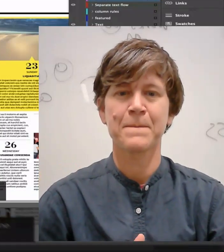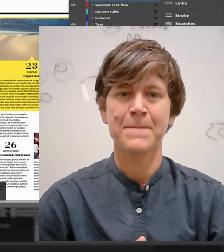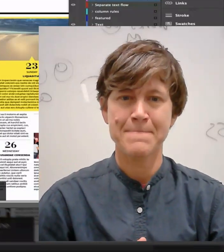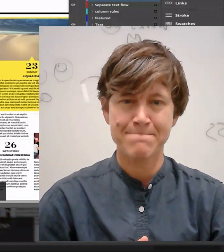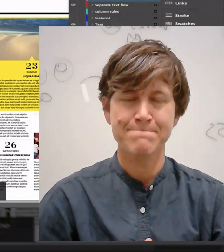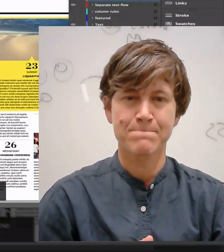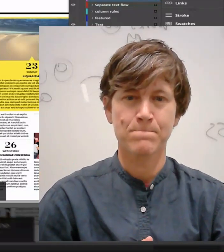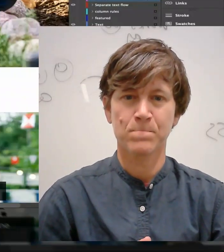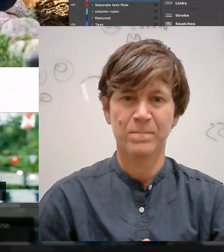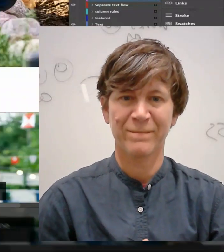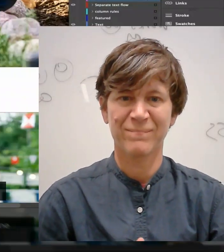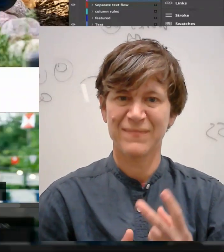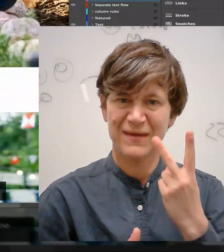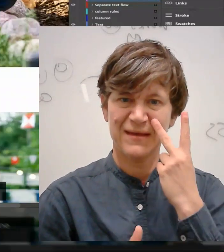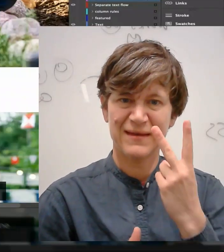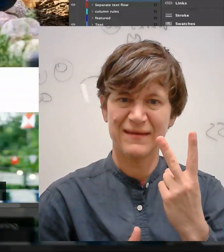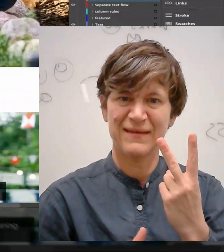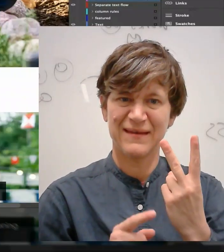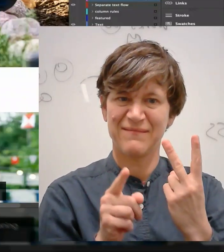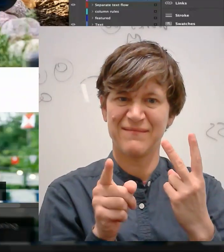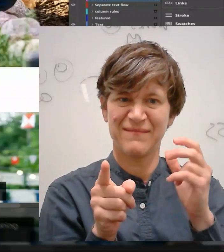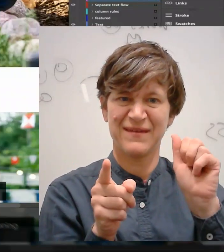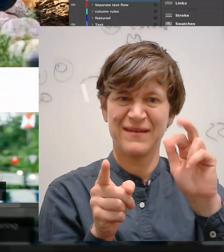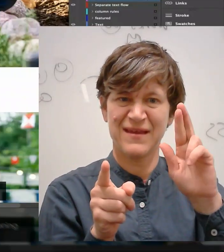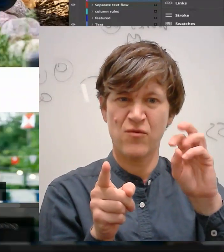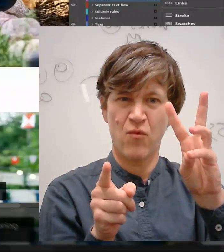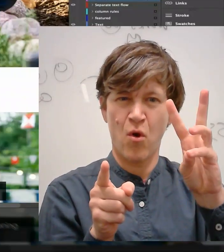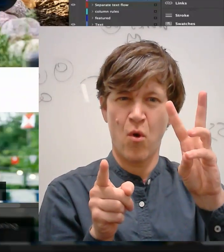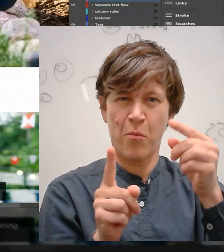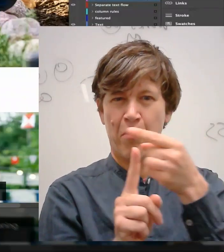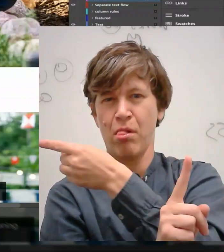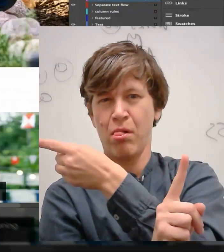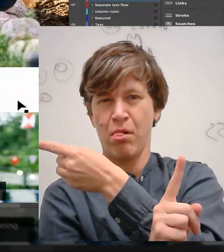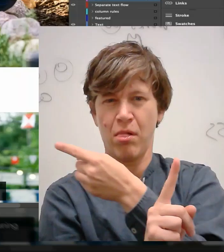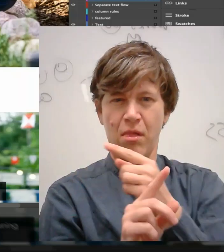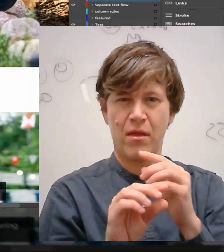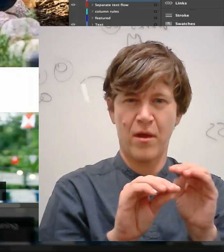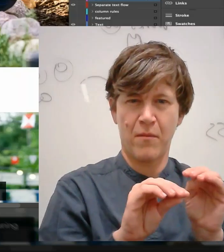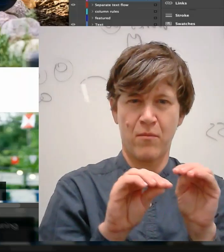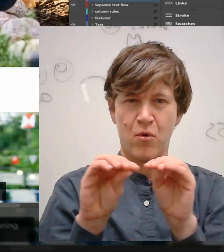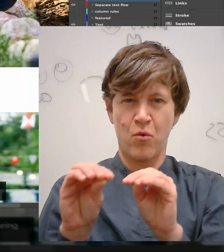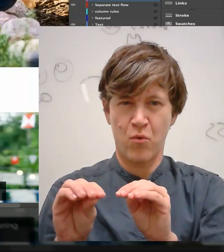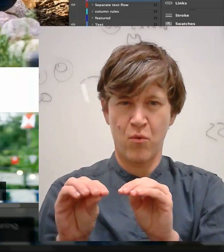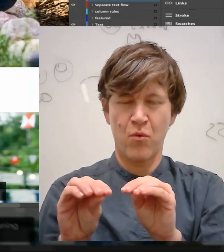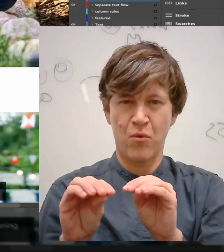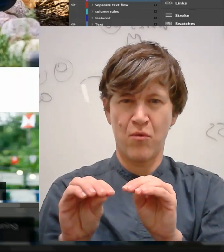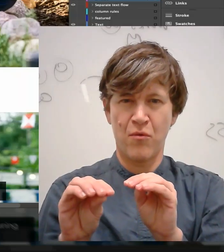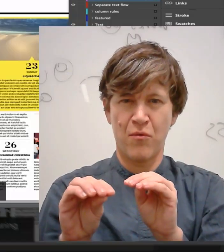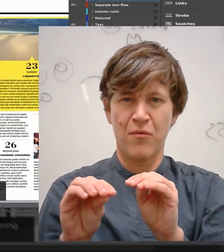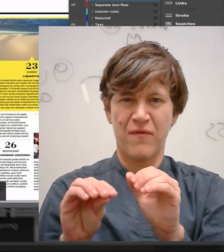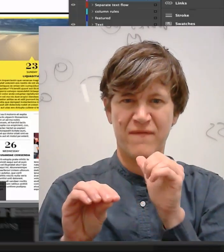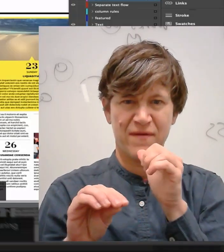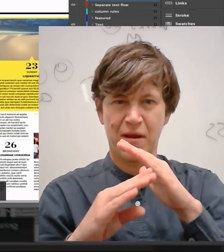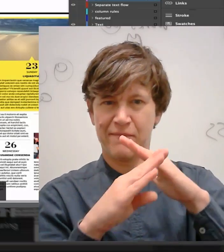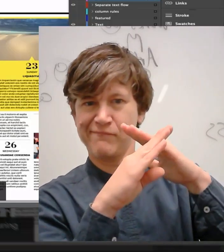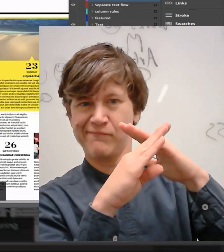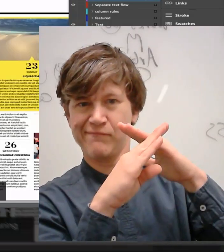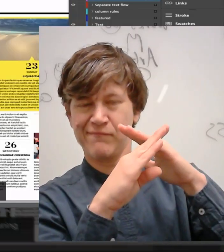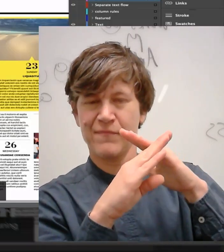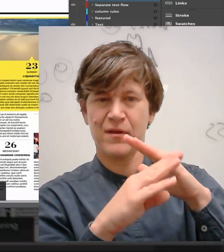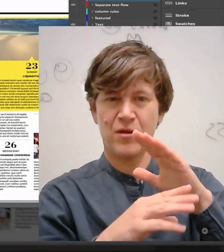I see that one of my white arrows has gone astray there. Let me just move that so that it's not obscuring any